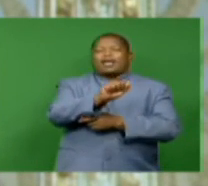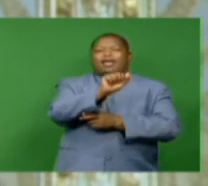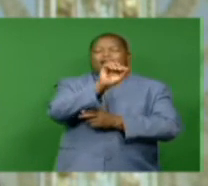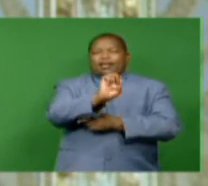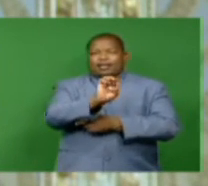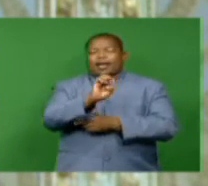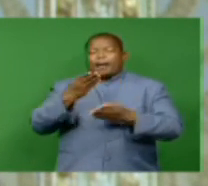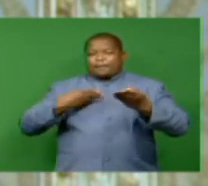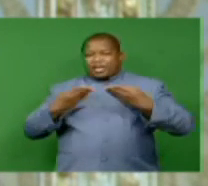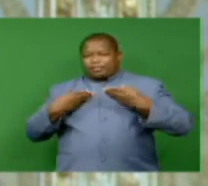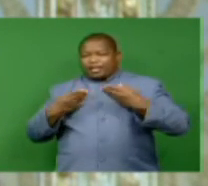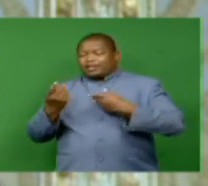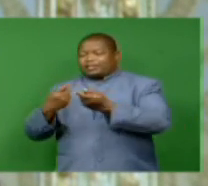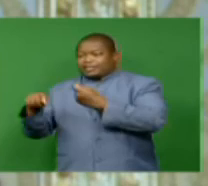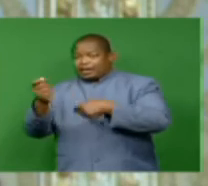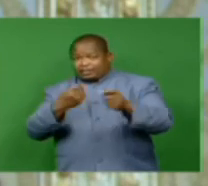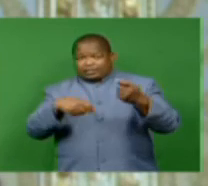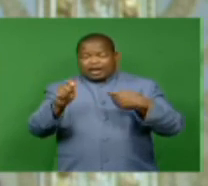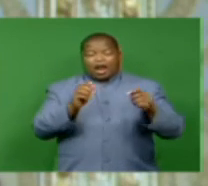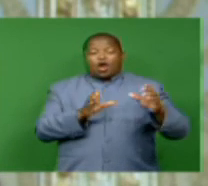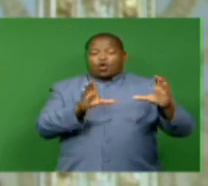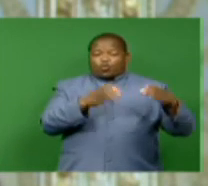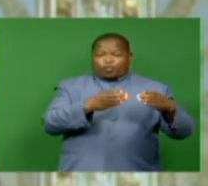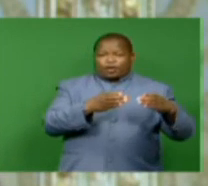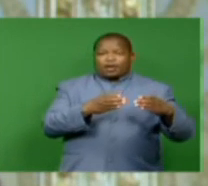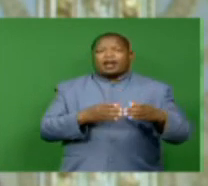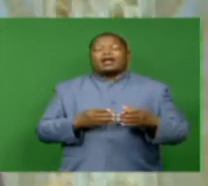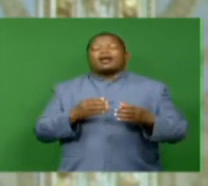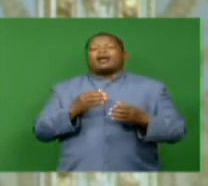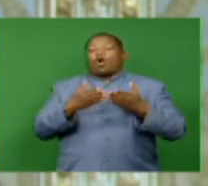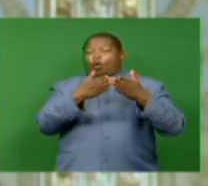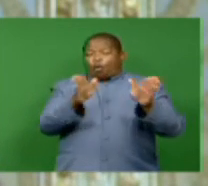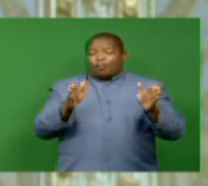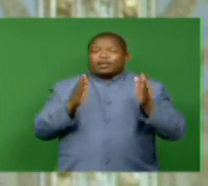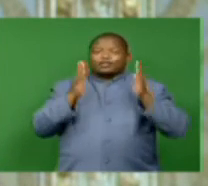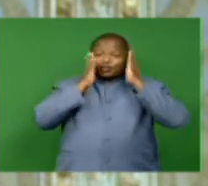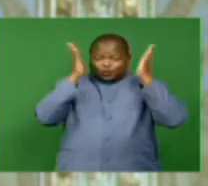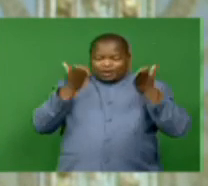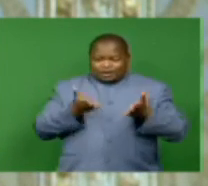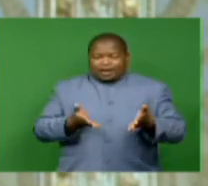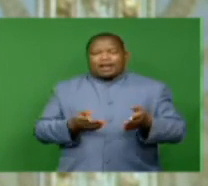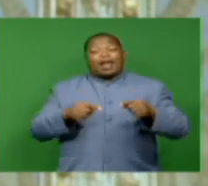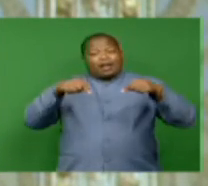the e-commerce platform in the Kingdom of Eswatini.